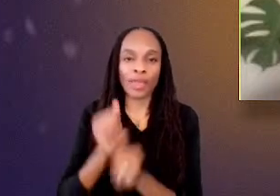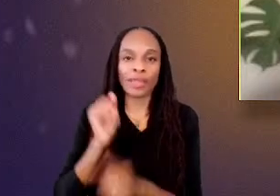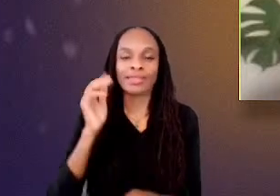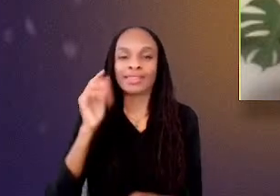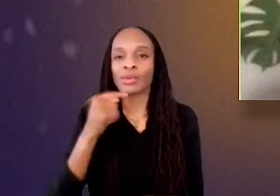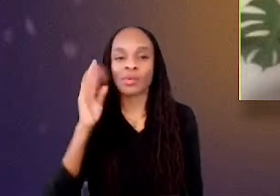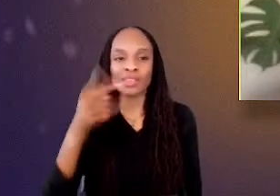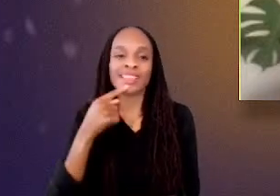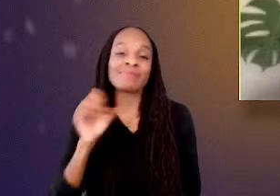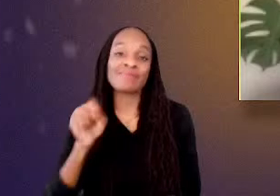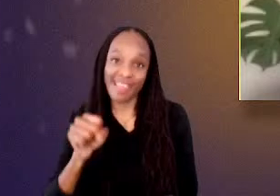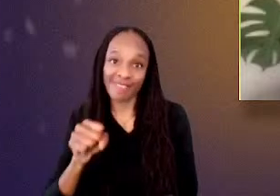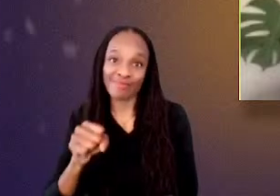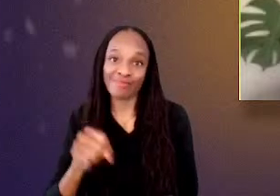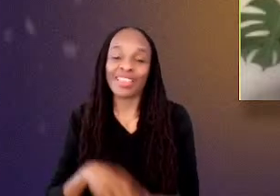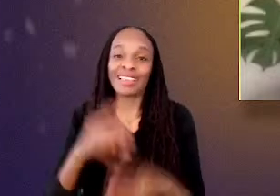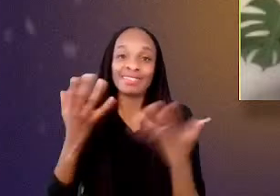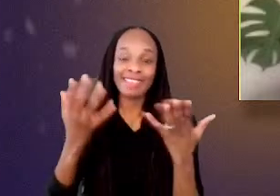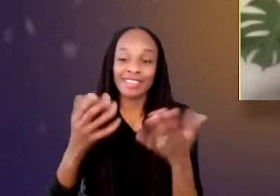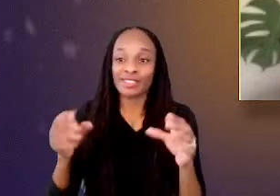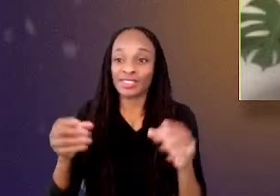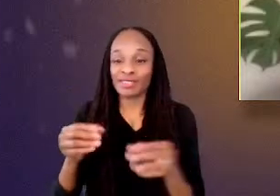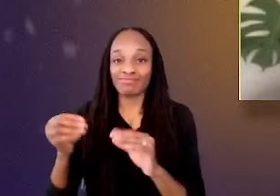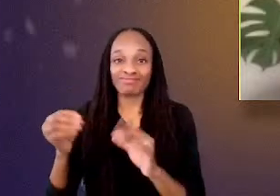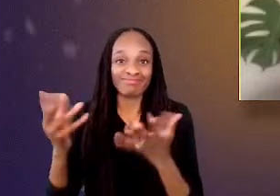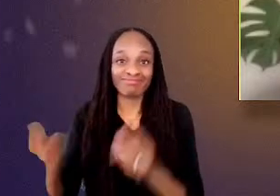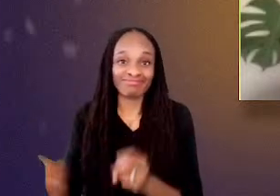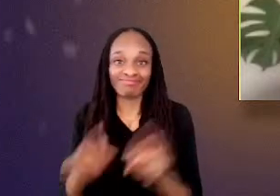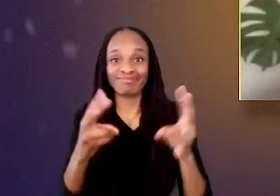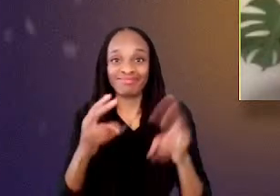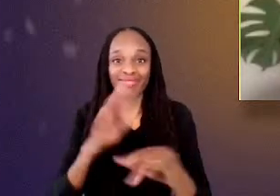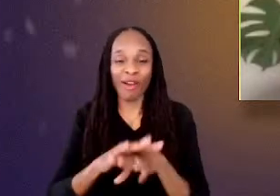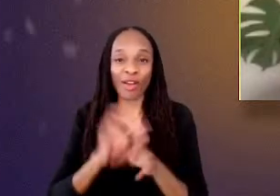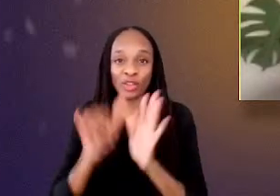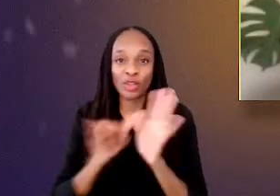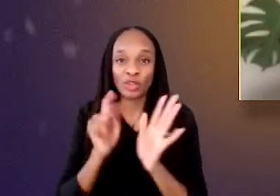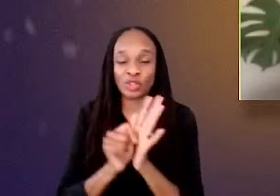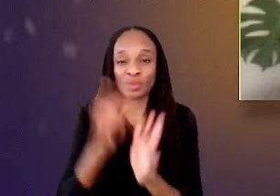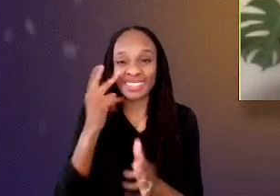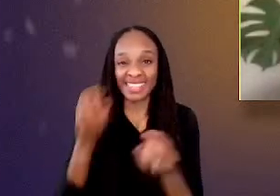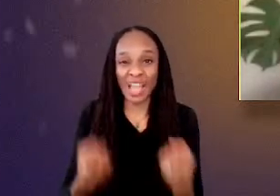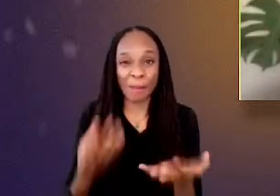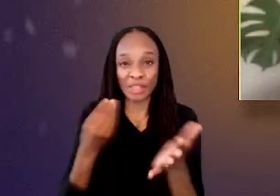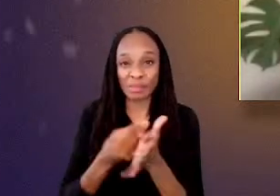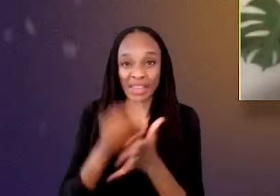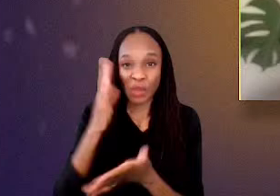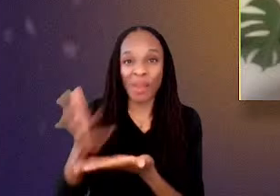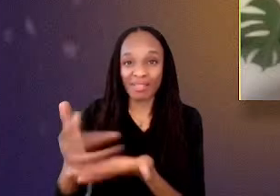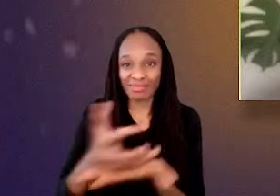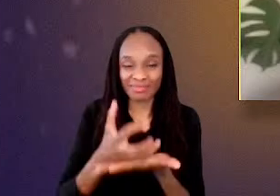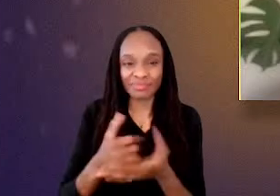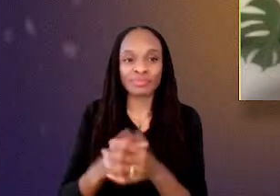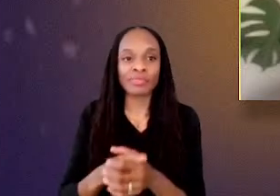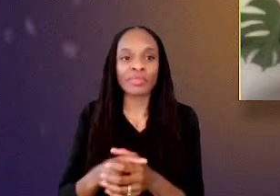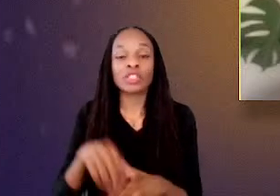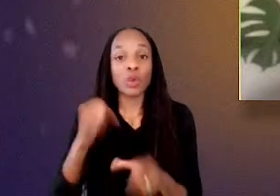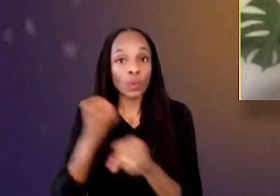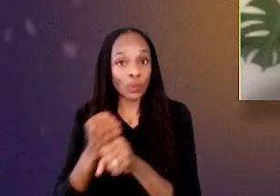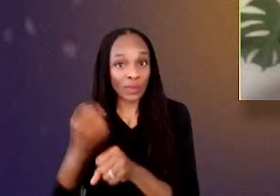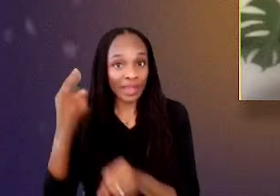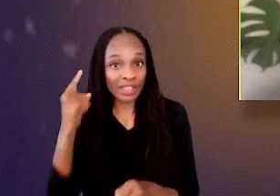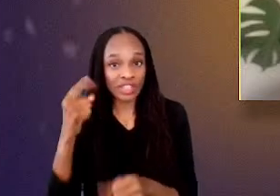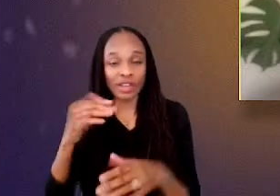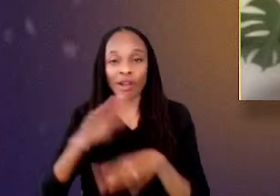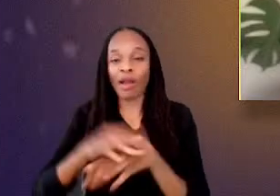YouTube, monetize it, and see how much money we make. But I can tell you that Paula Eiselt and I made a short last year that is on